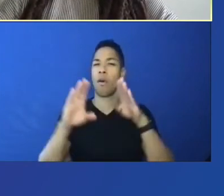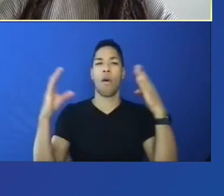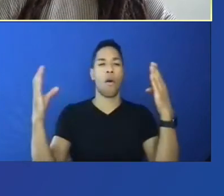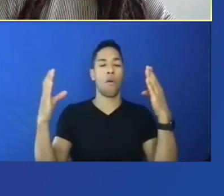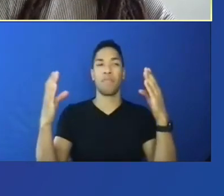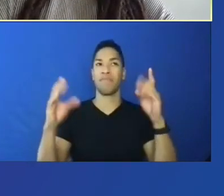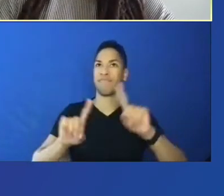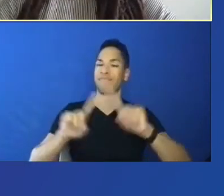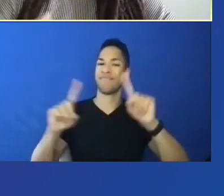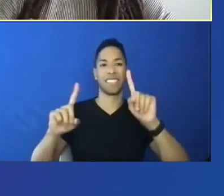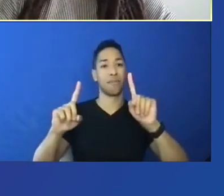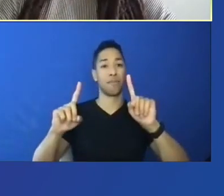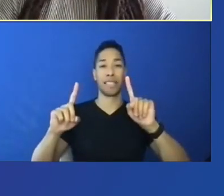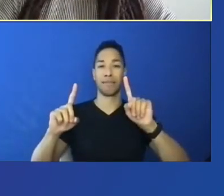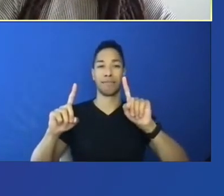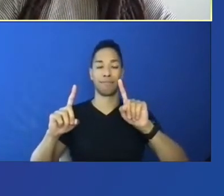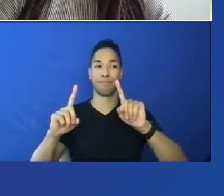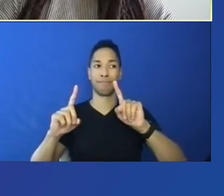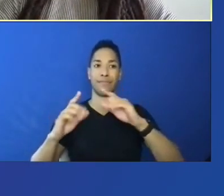the different phases